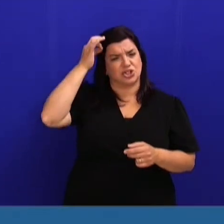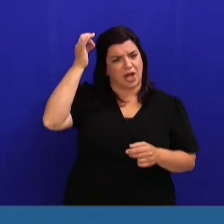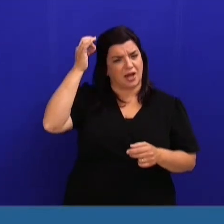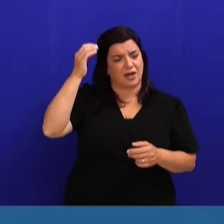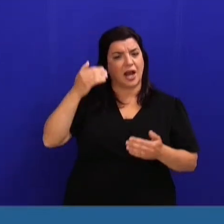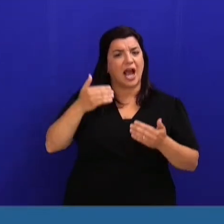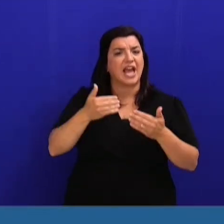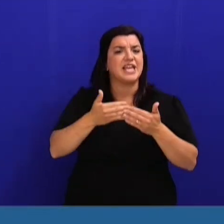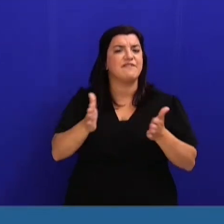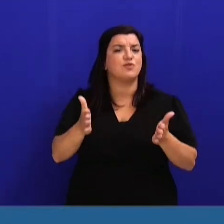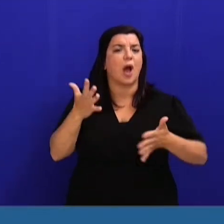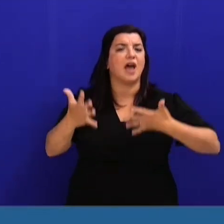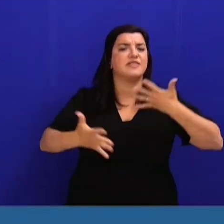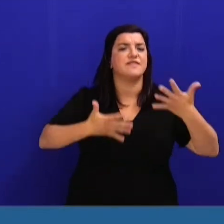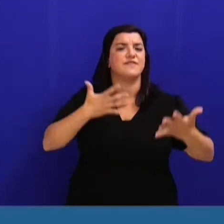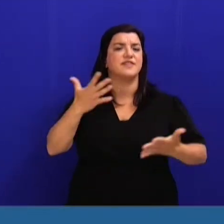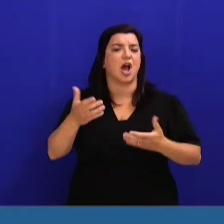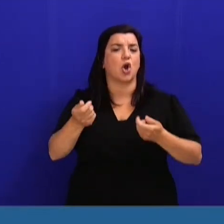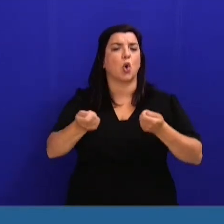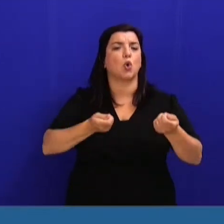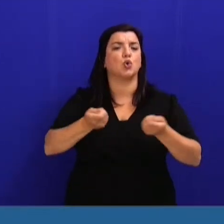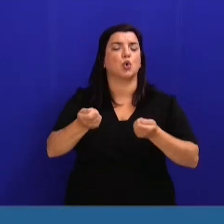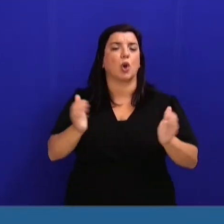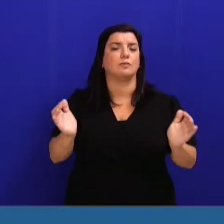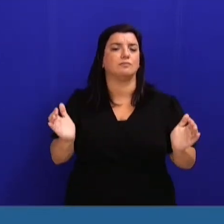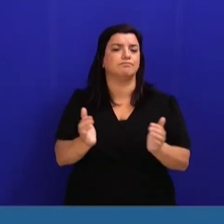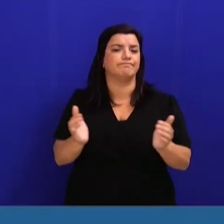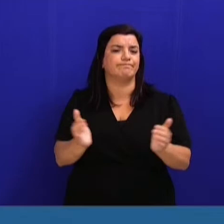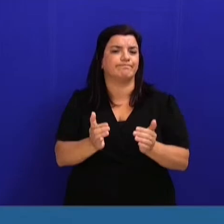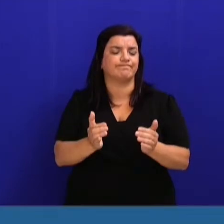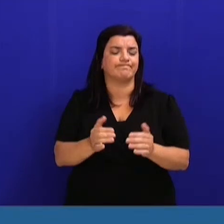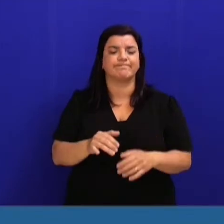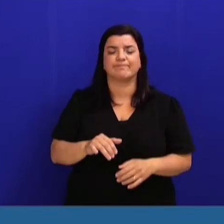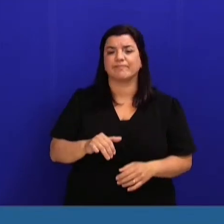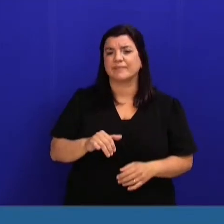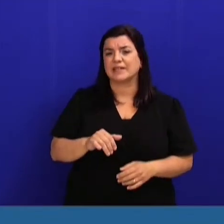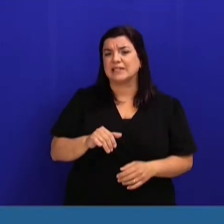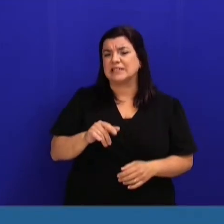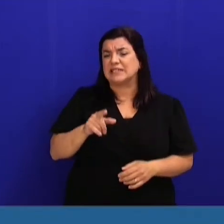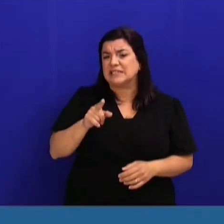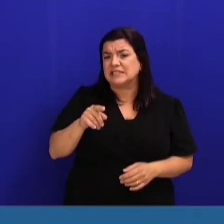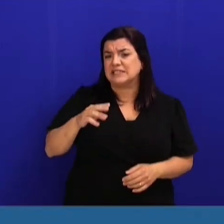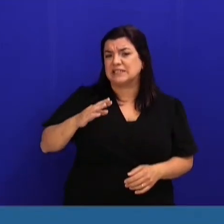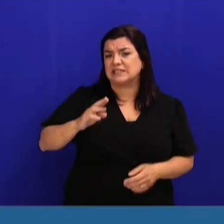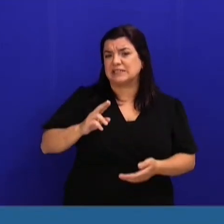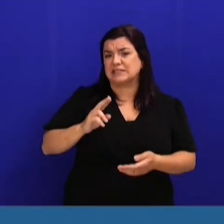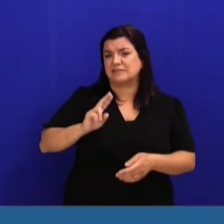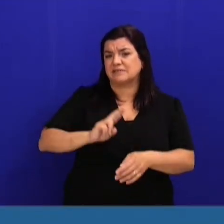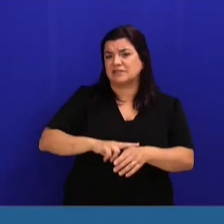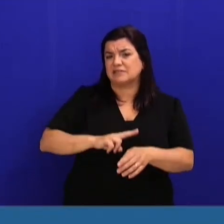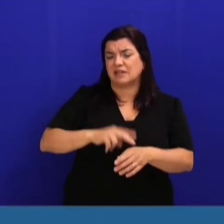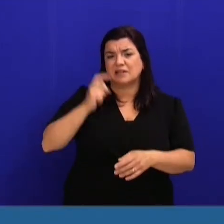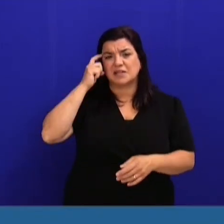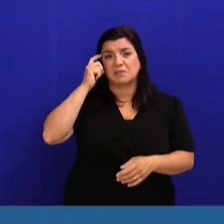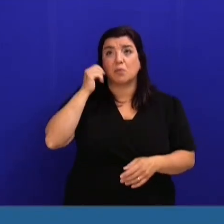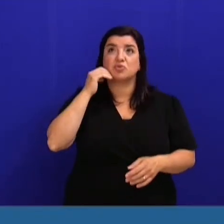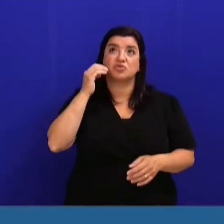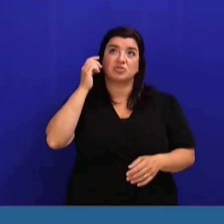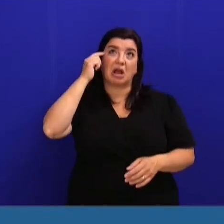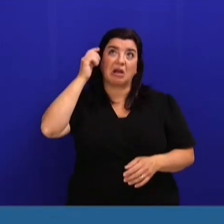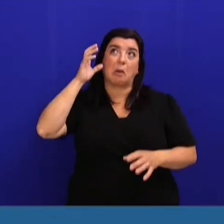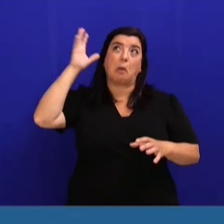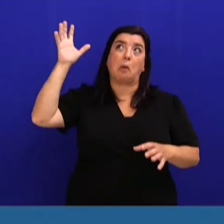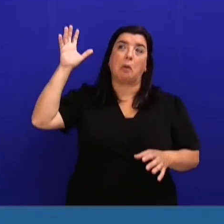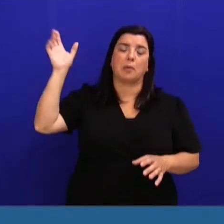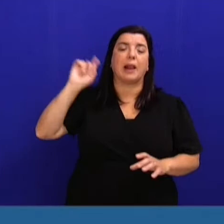b'mod ikkontrollat u limitat. Għalli ma forsi biex ma jkun hemm ħadd li qed jimla rasu ħafna, ma forsi